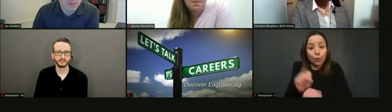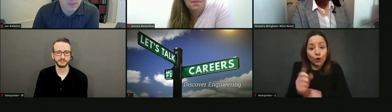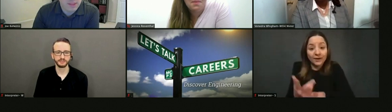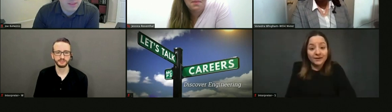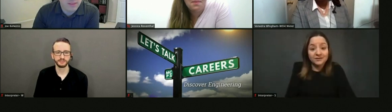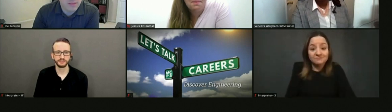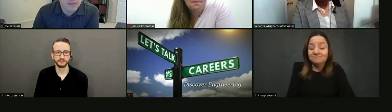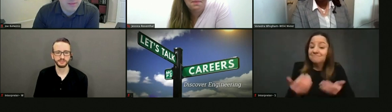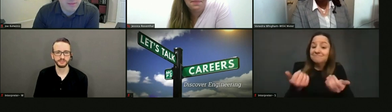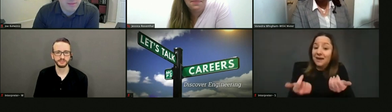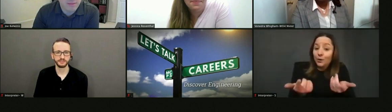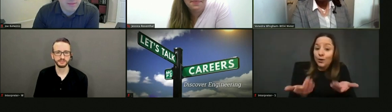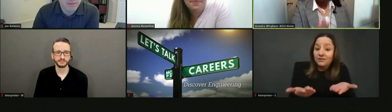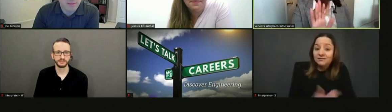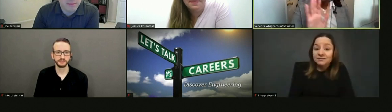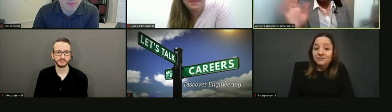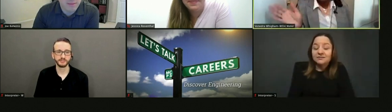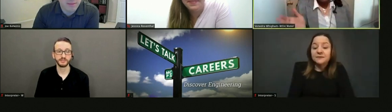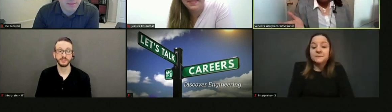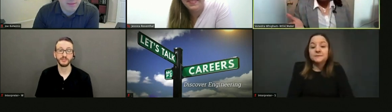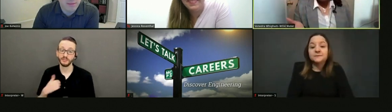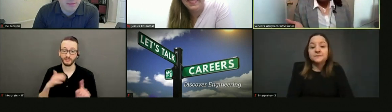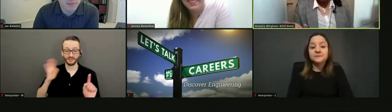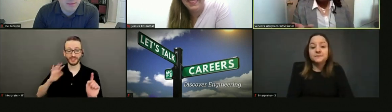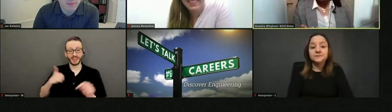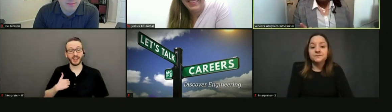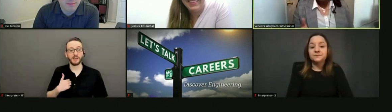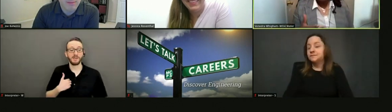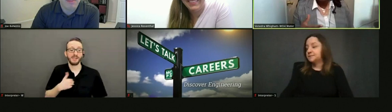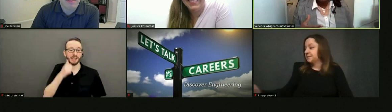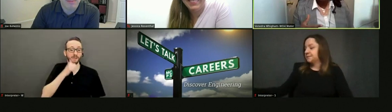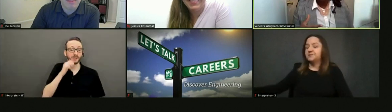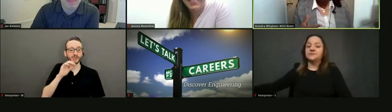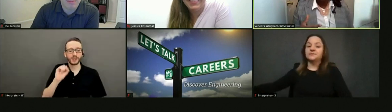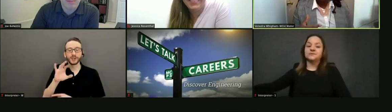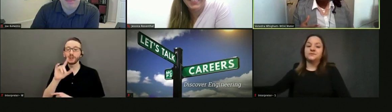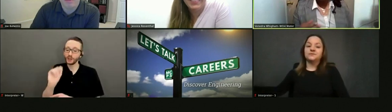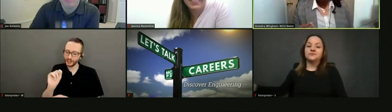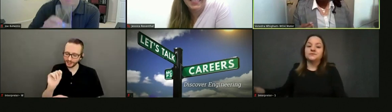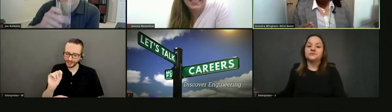Anyone can take that question. For me, I was a Girl Scout, and so I think that